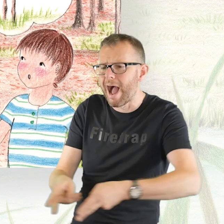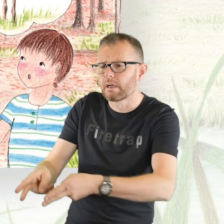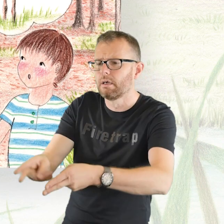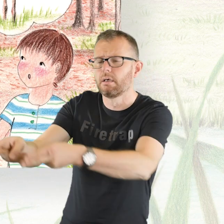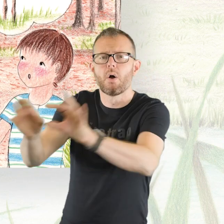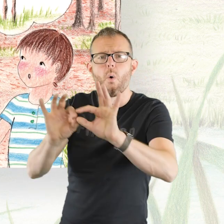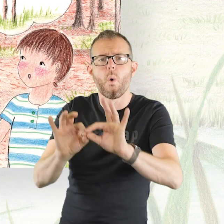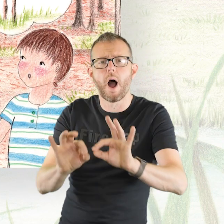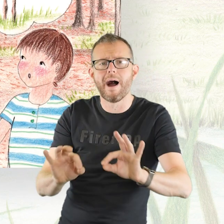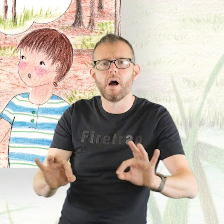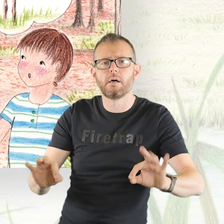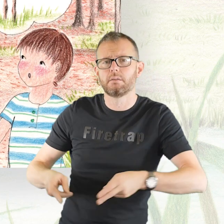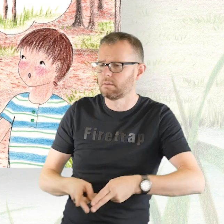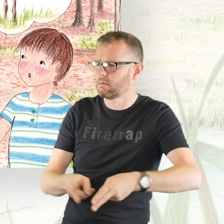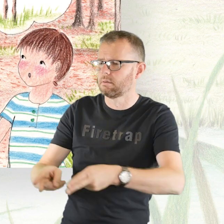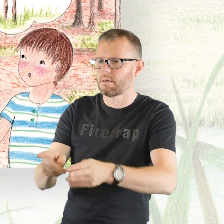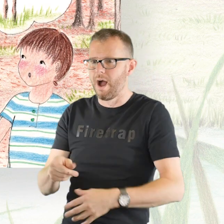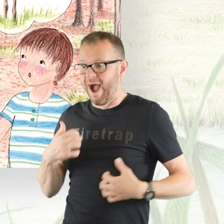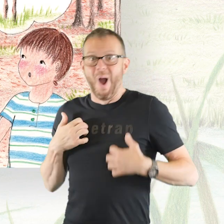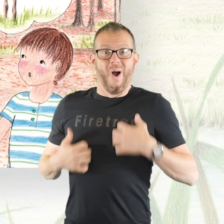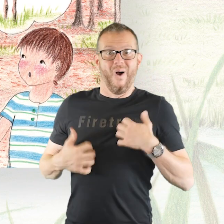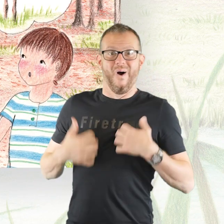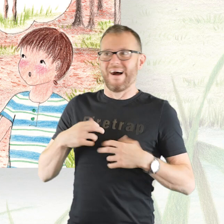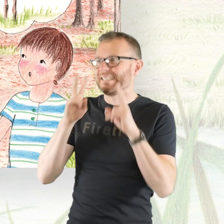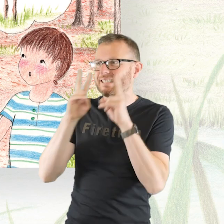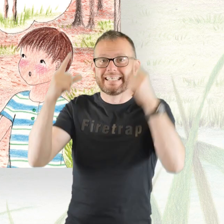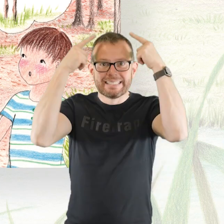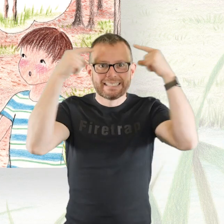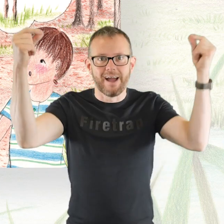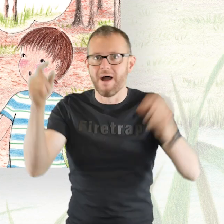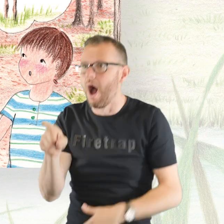On a quiet track, they're excited to see a deer.